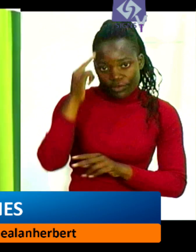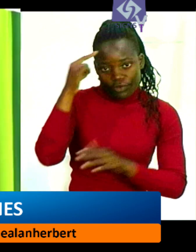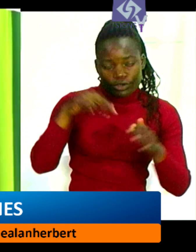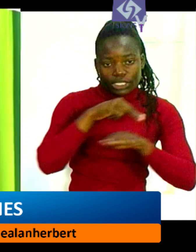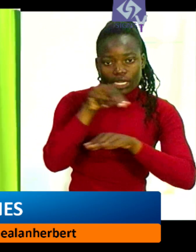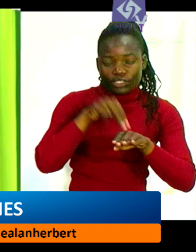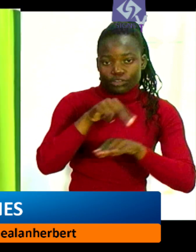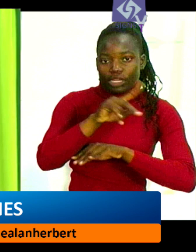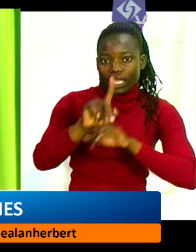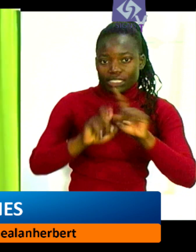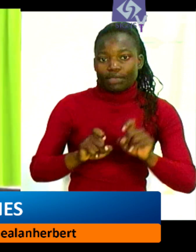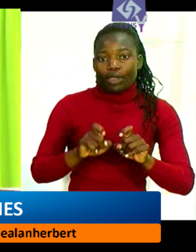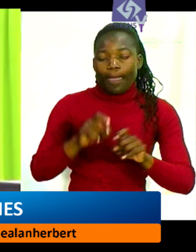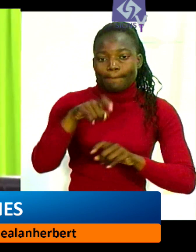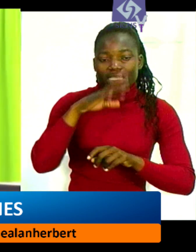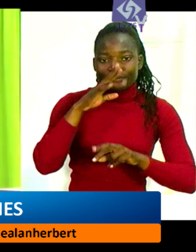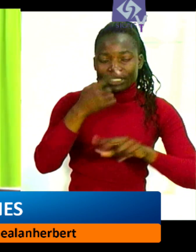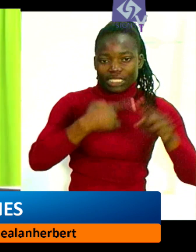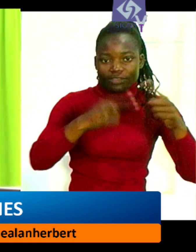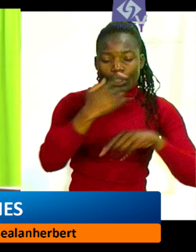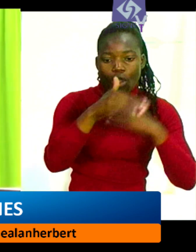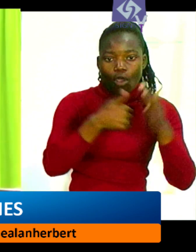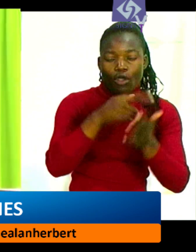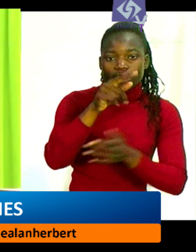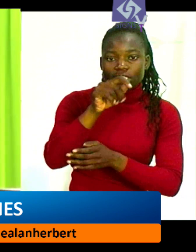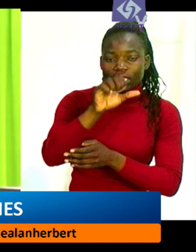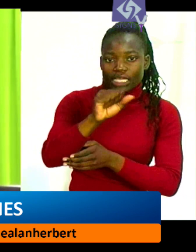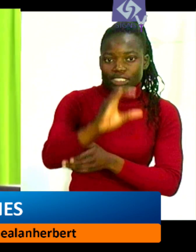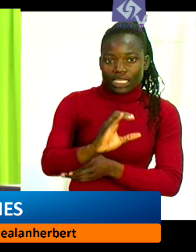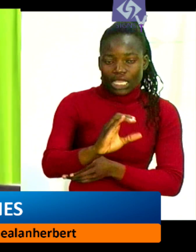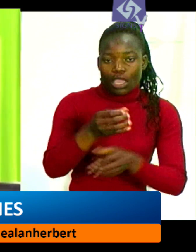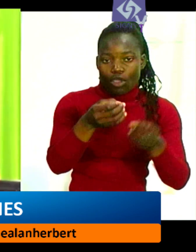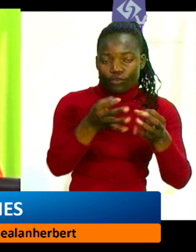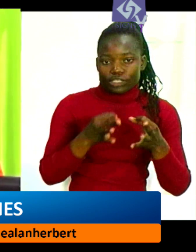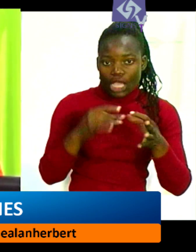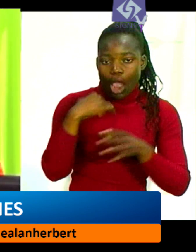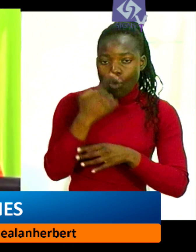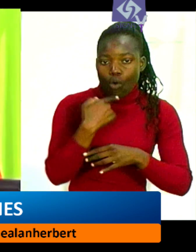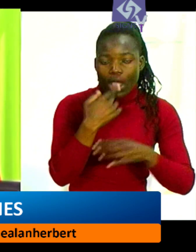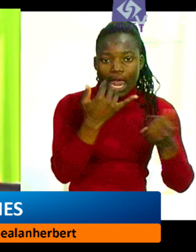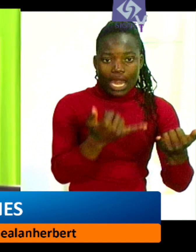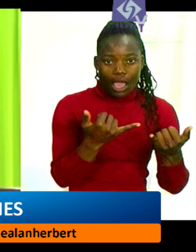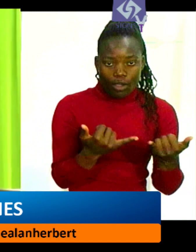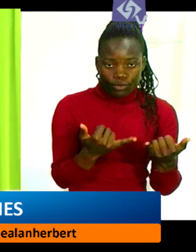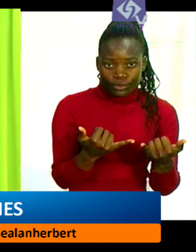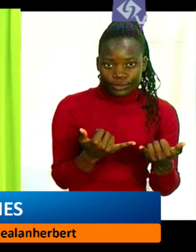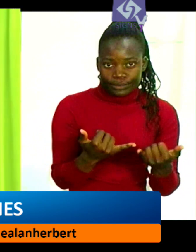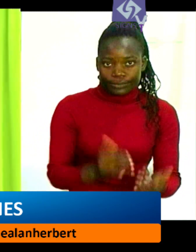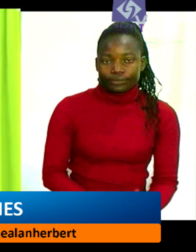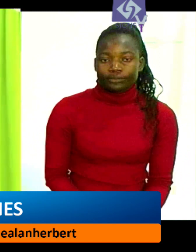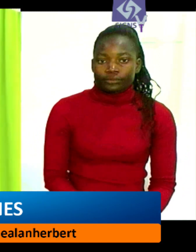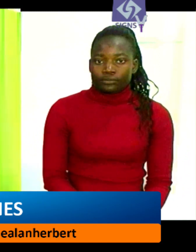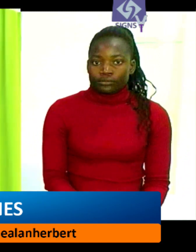last phase of the preparations for the national examinations are successful, all TSC field officers who